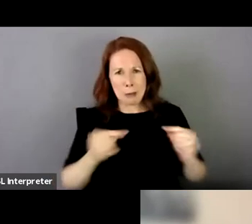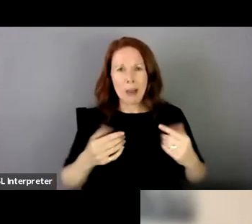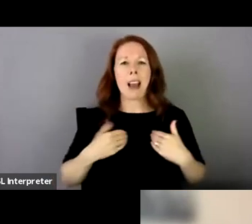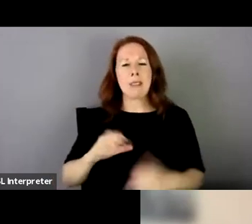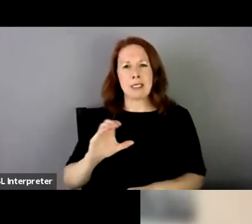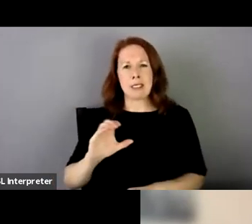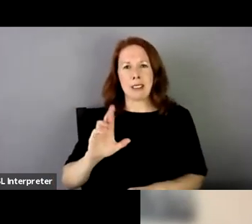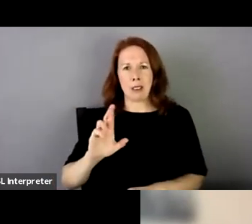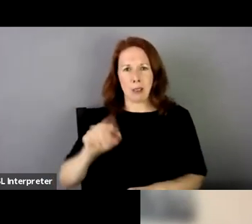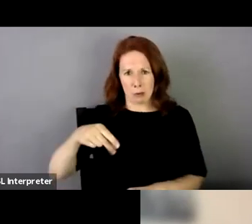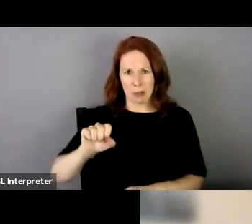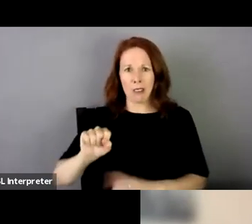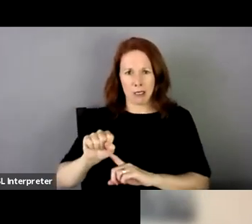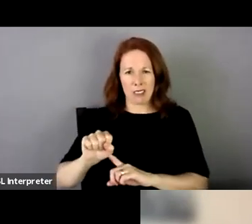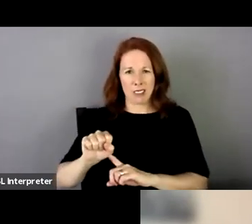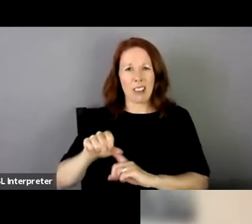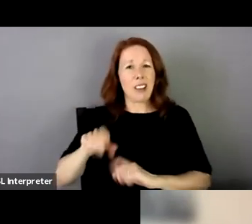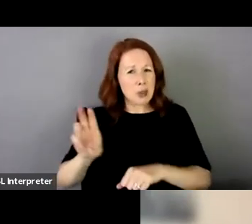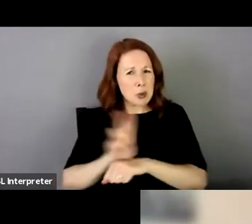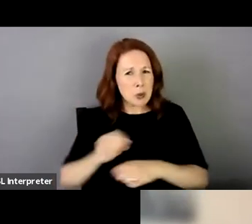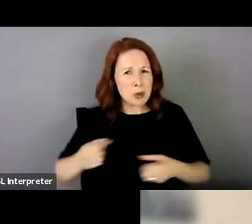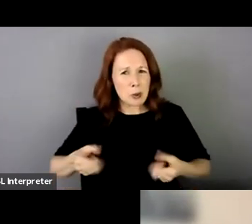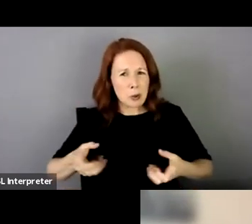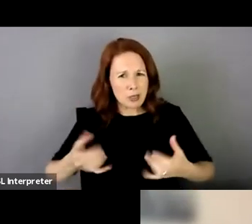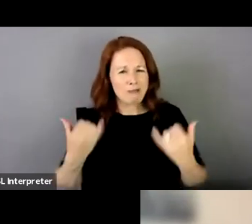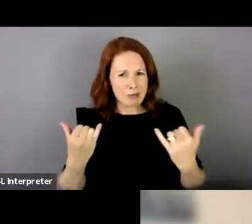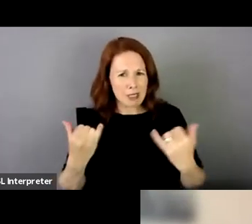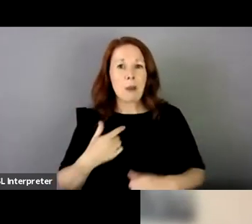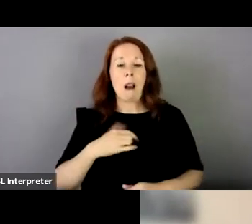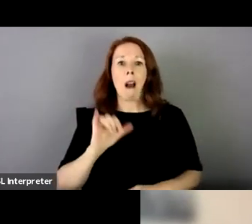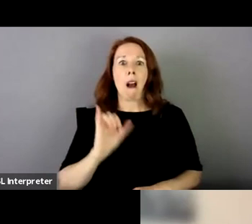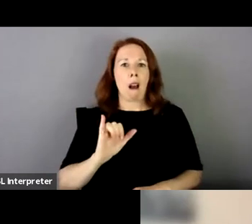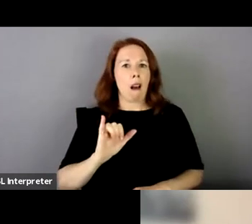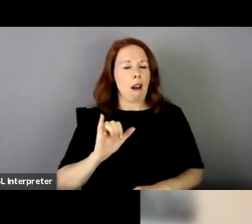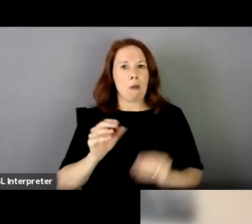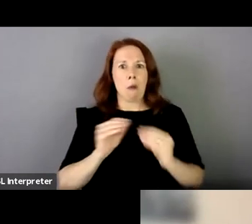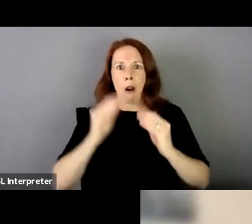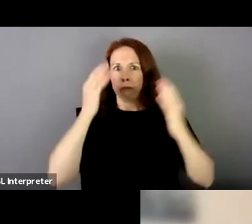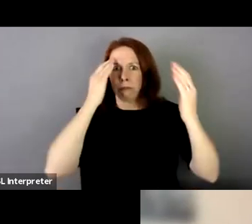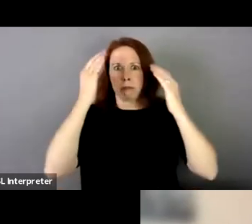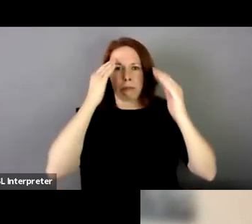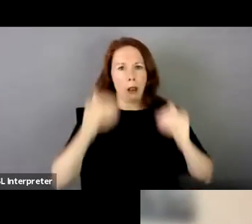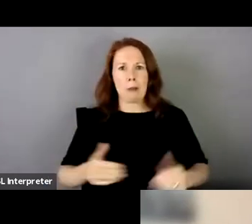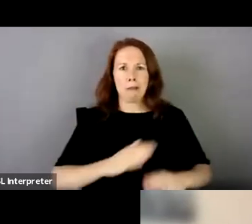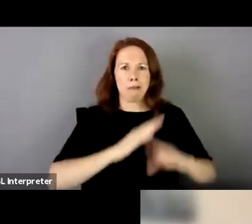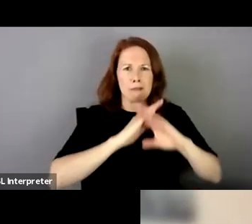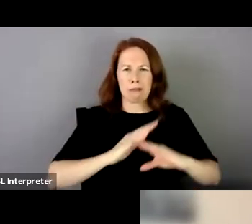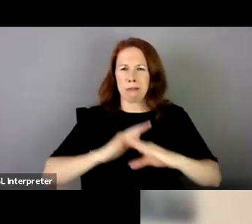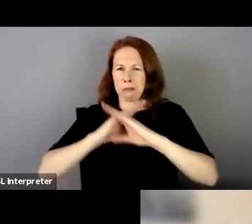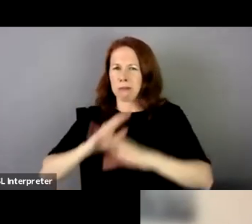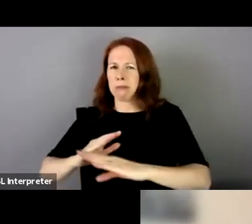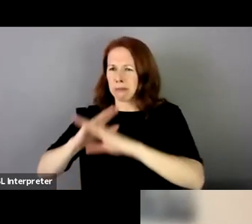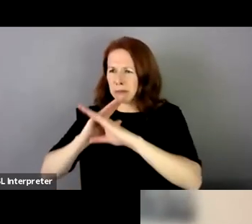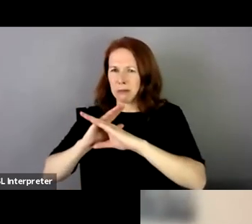with CRPS, has been really eye-opening for me to understand more of the challenges experienced by people